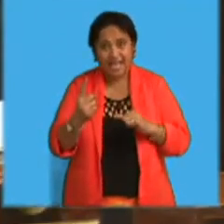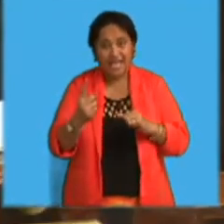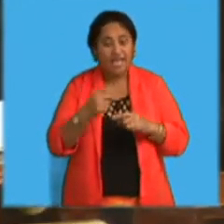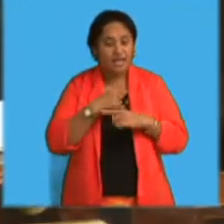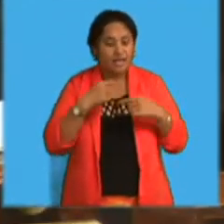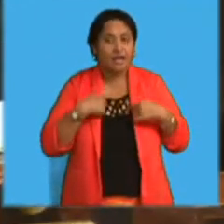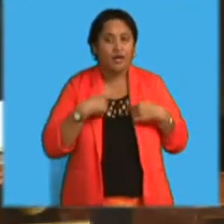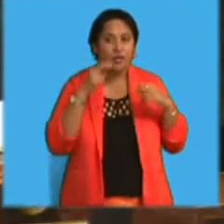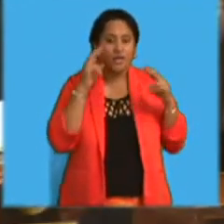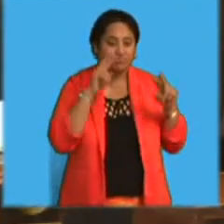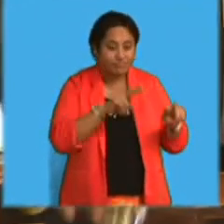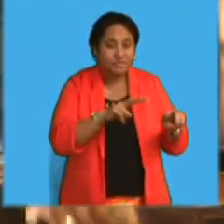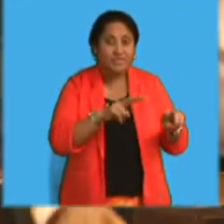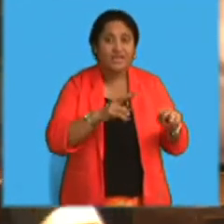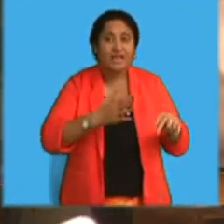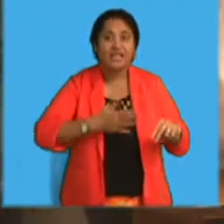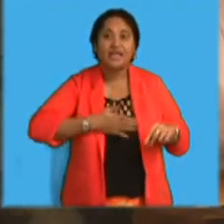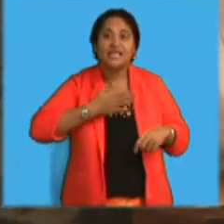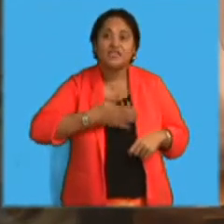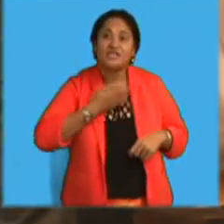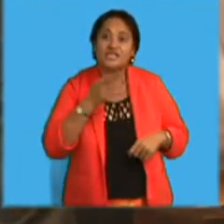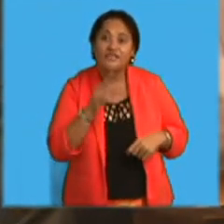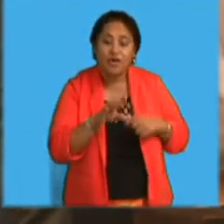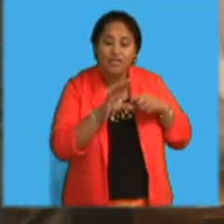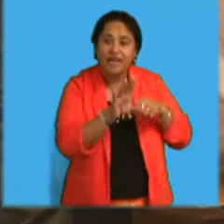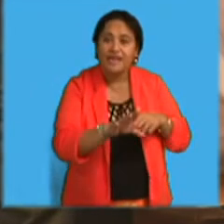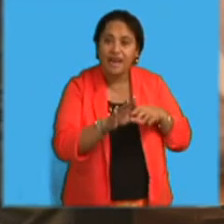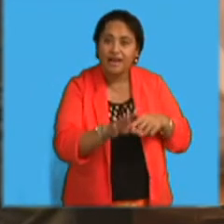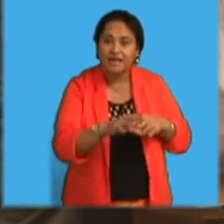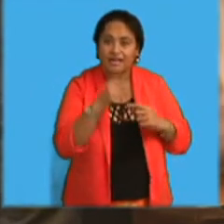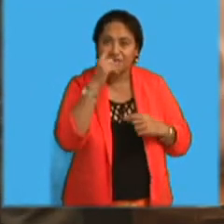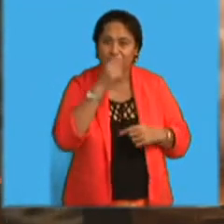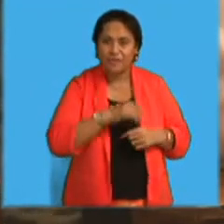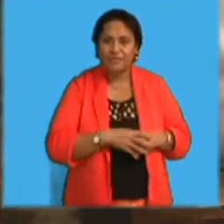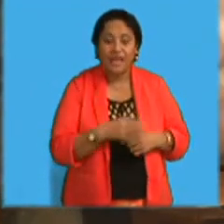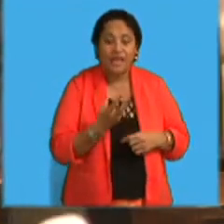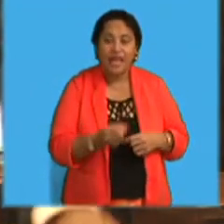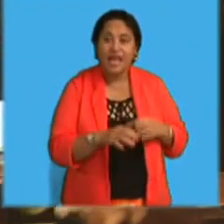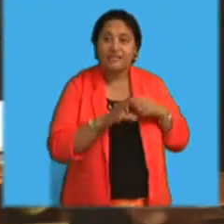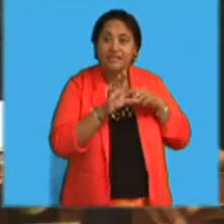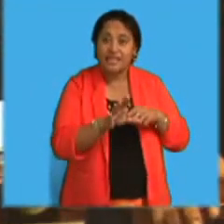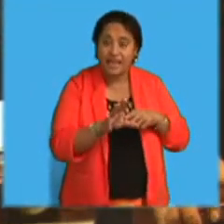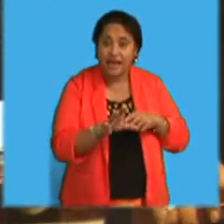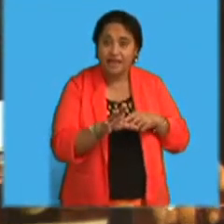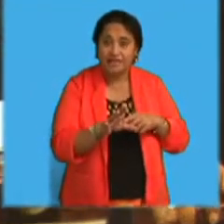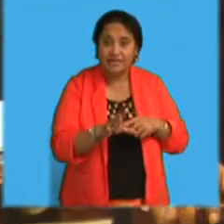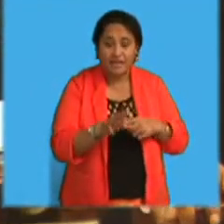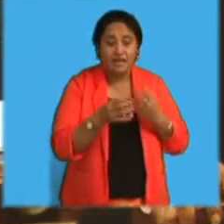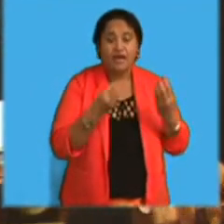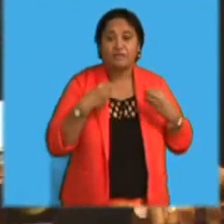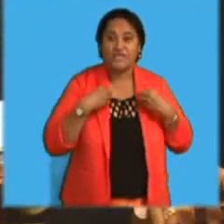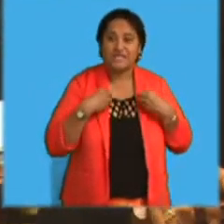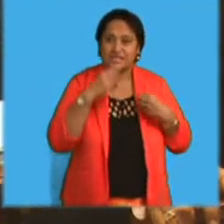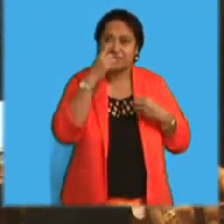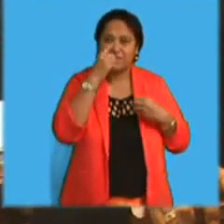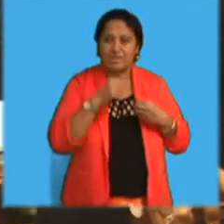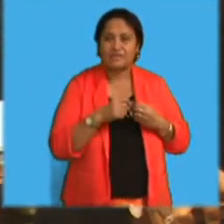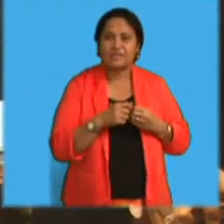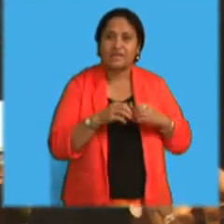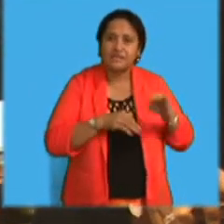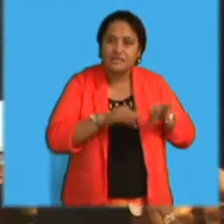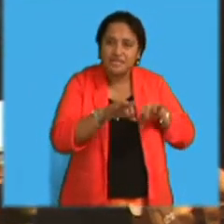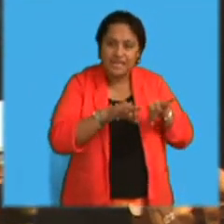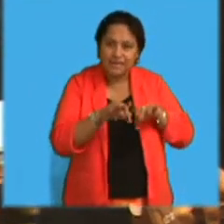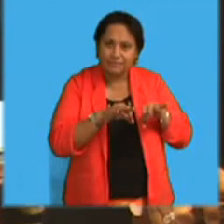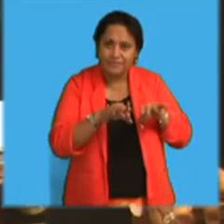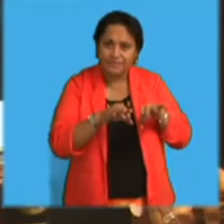Speaker, there is the Young Entrepreneurship Scheme, or the YES as we call it, which is yet another initiative